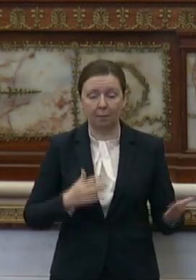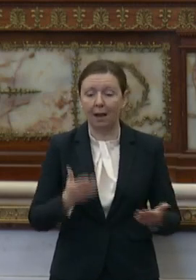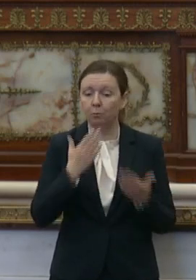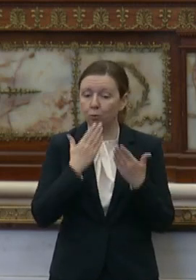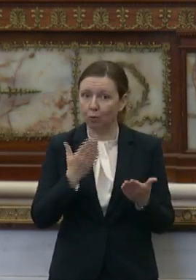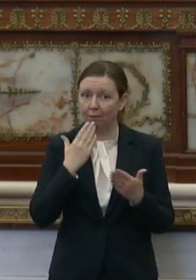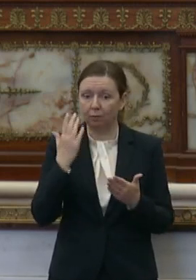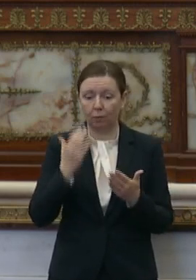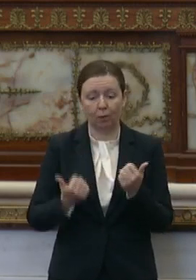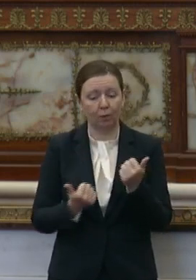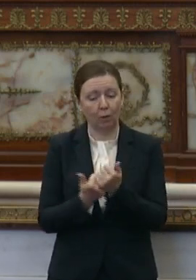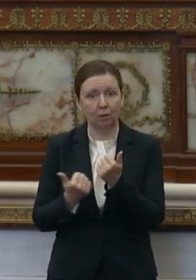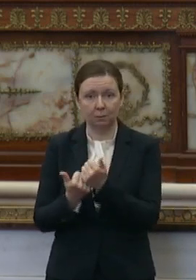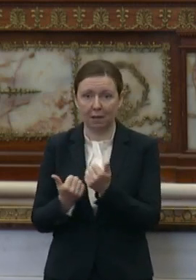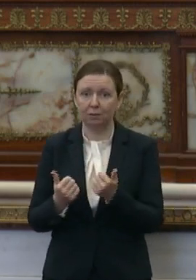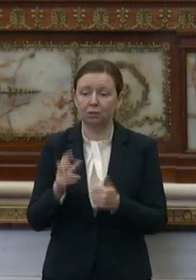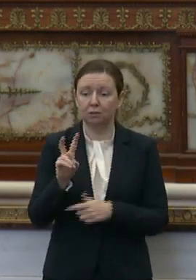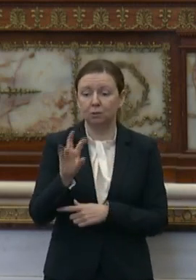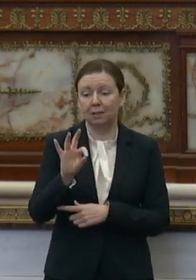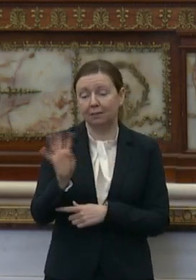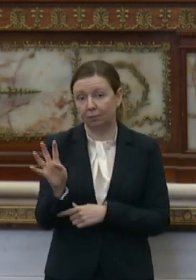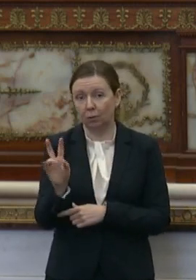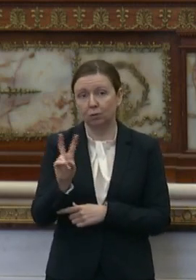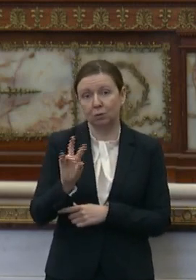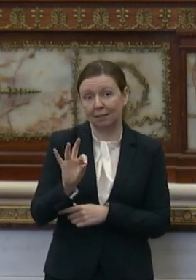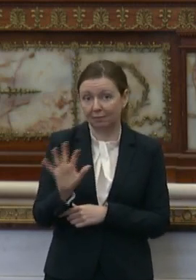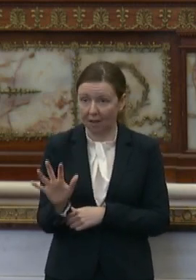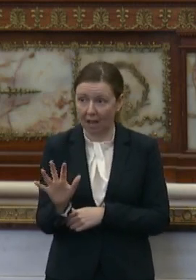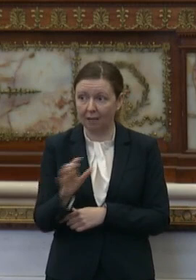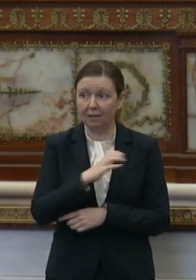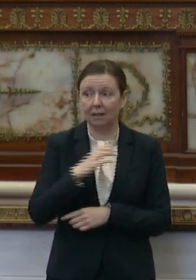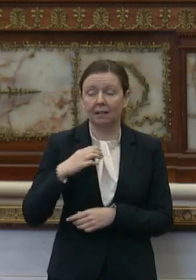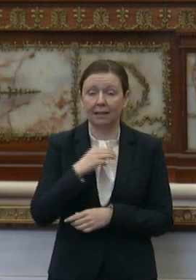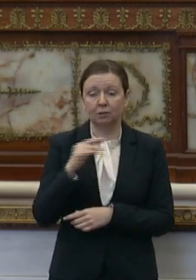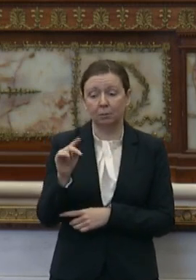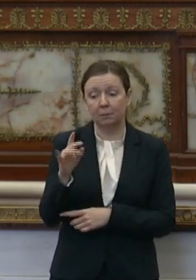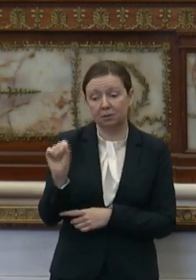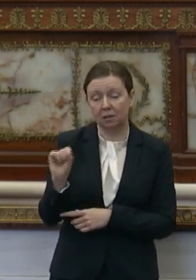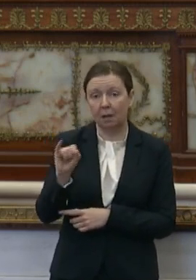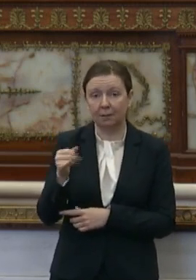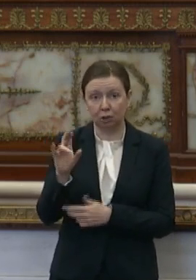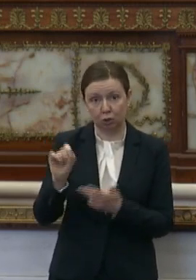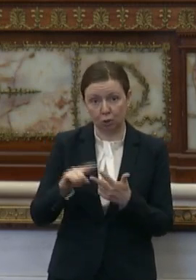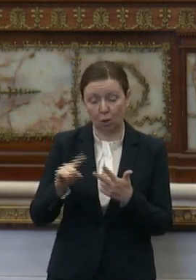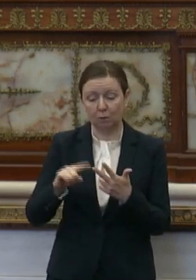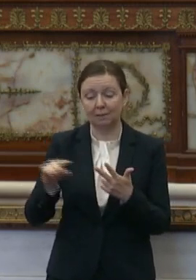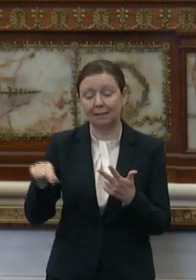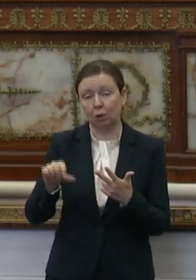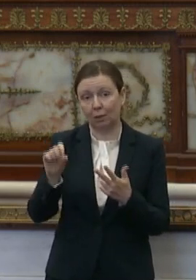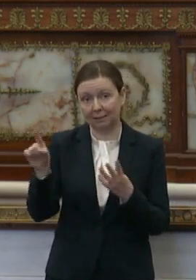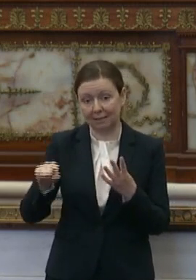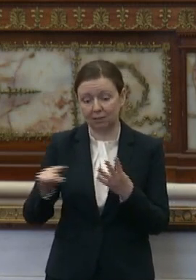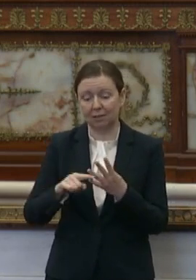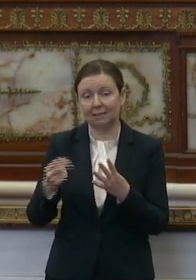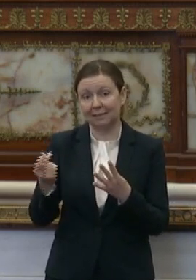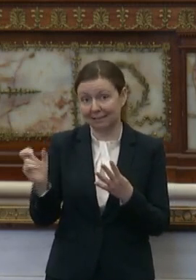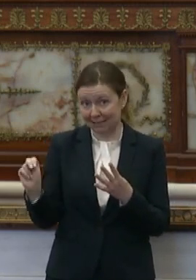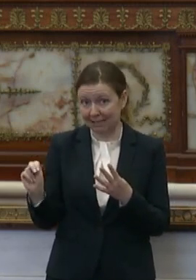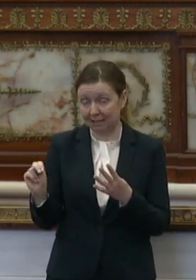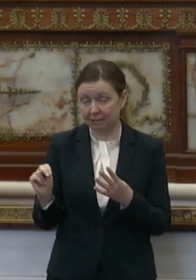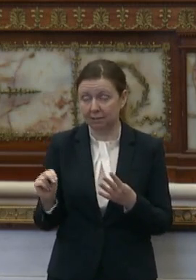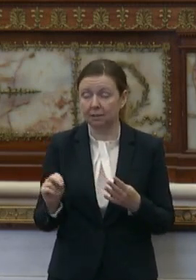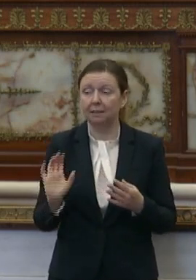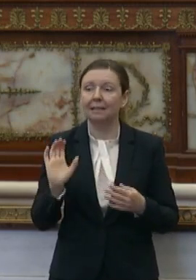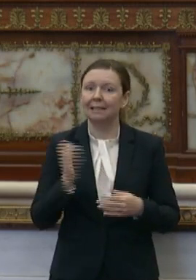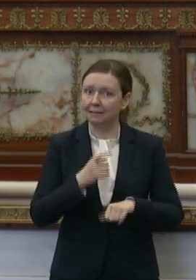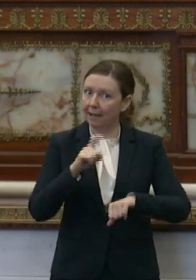for the co-sponsors of 294 and 295, Council Members Thomas, Jones, Quiñones, Sanchez, and Heenan. This